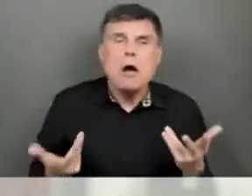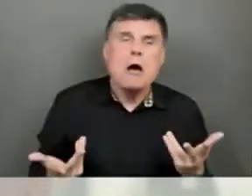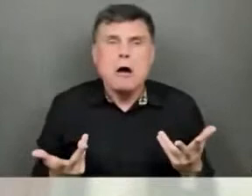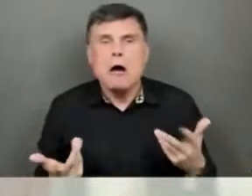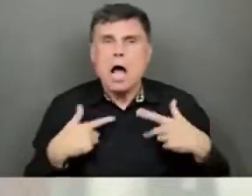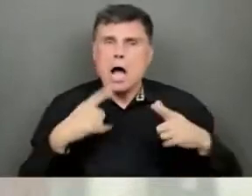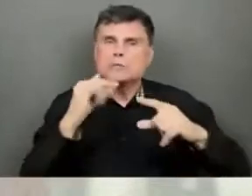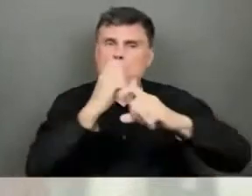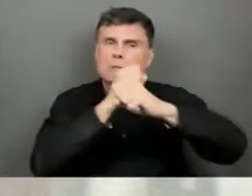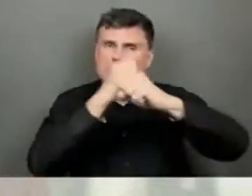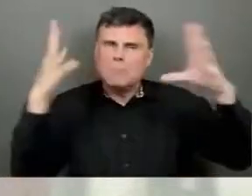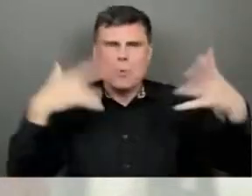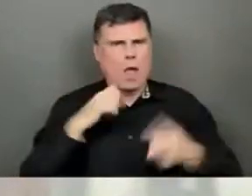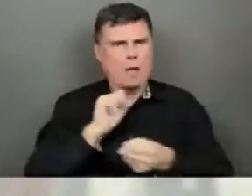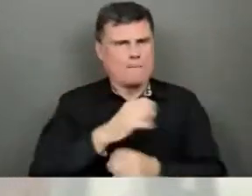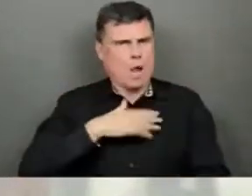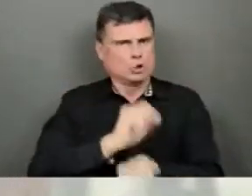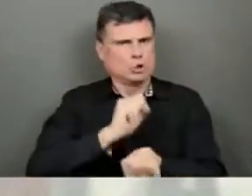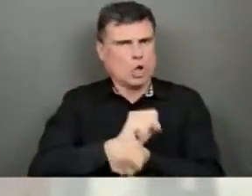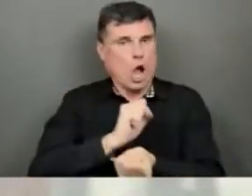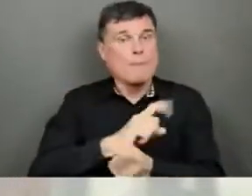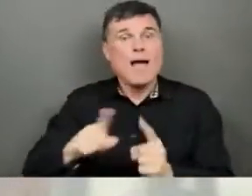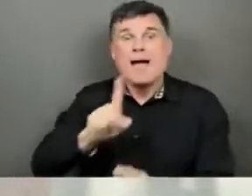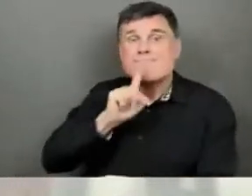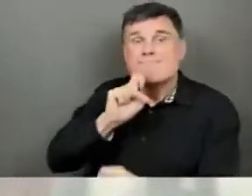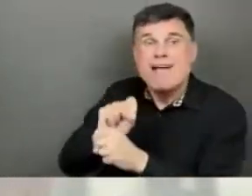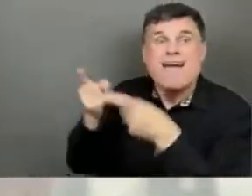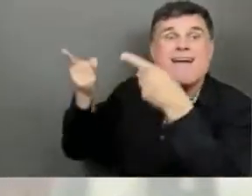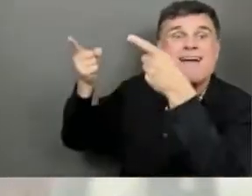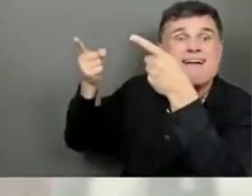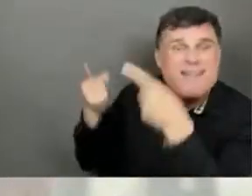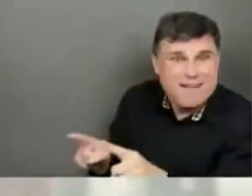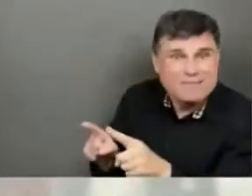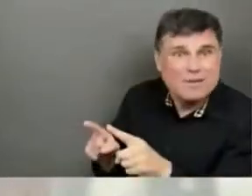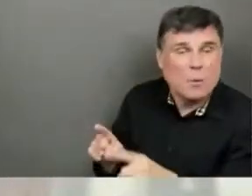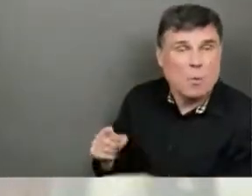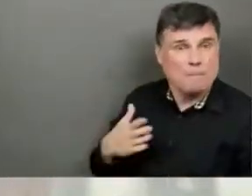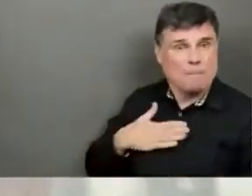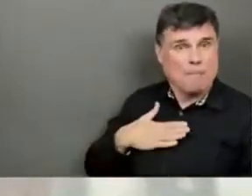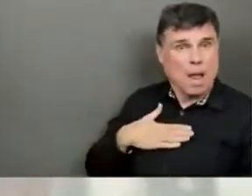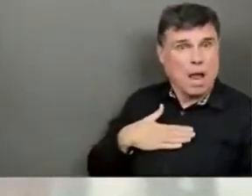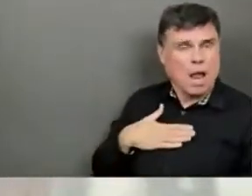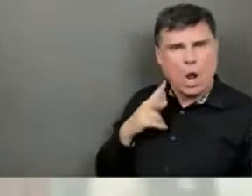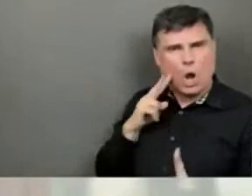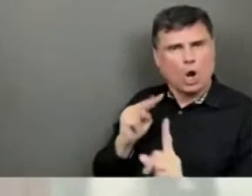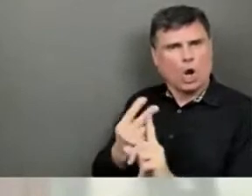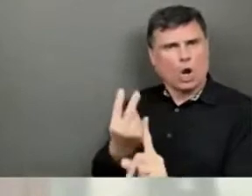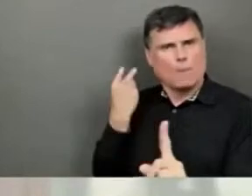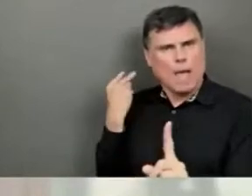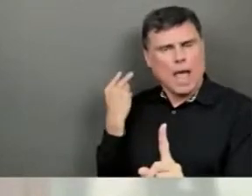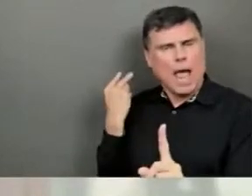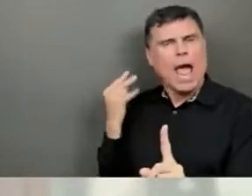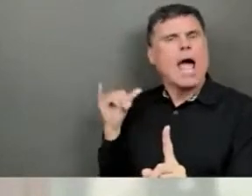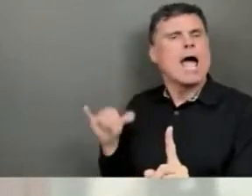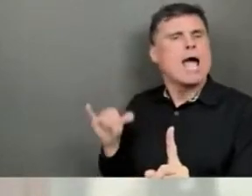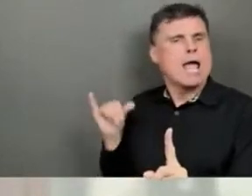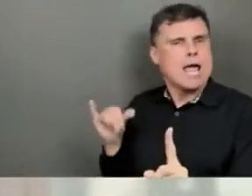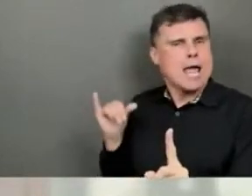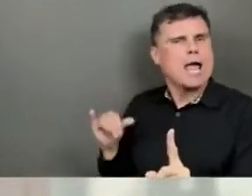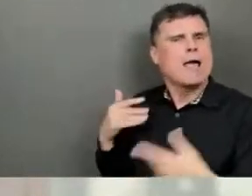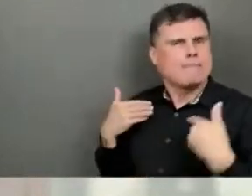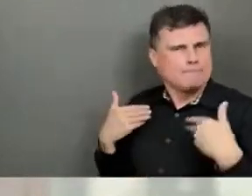shocked me, surprised me, I guess, is going through all these phases. We've gone through about every single scenario that we